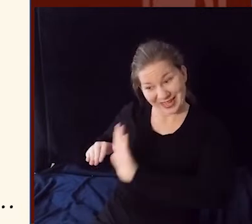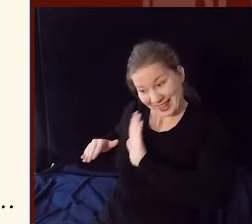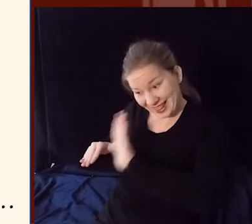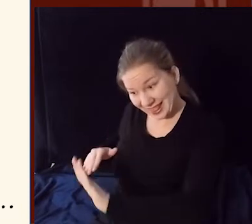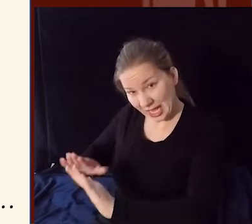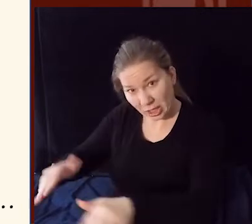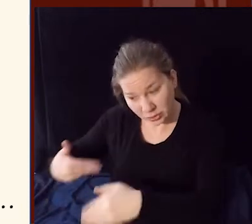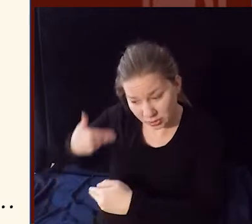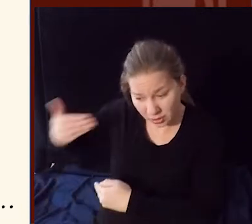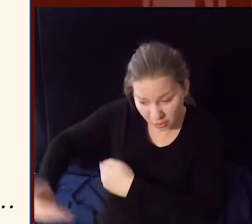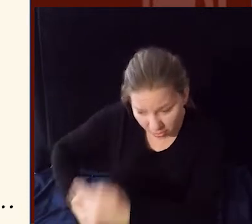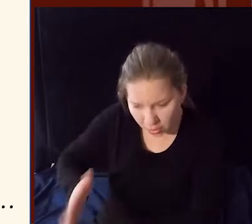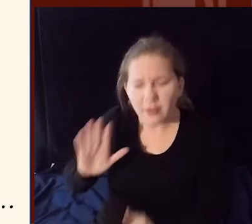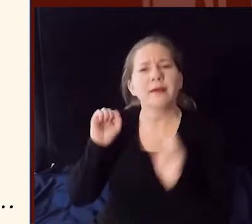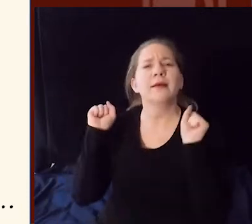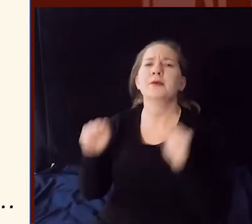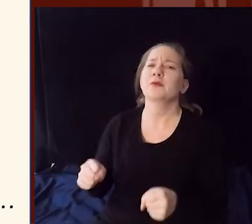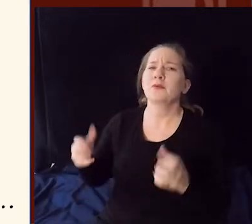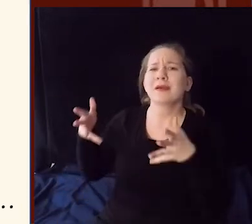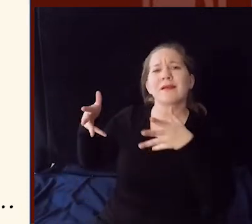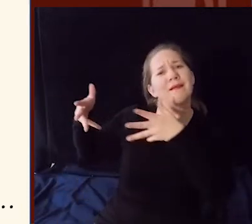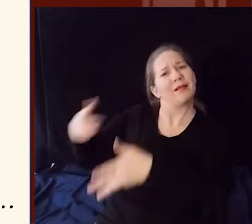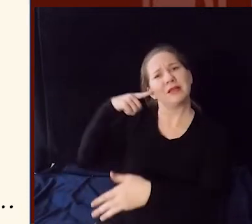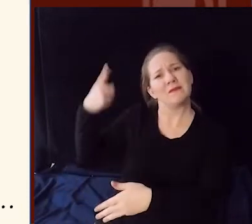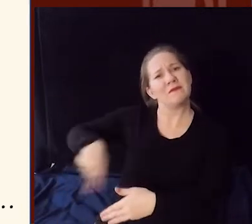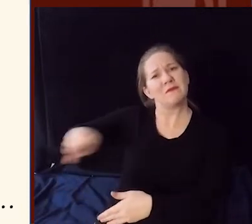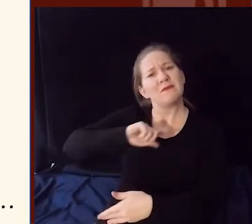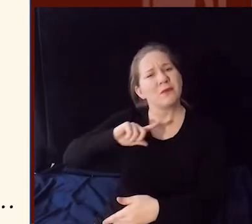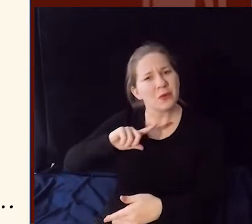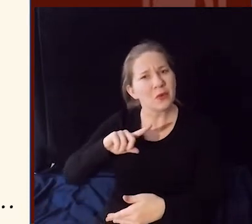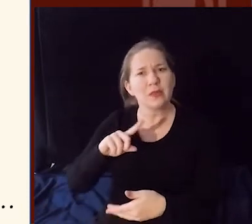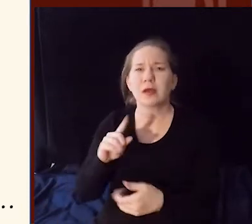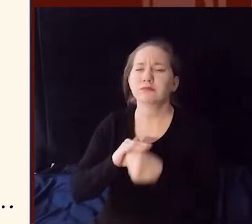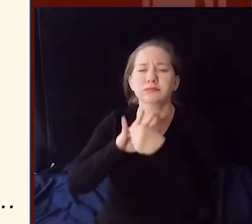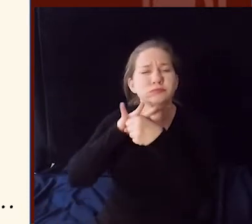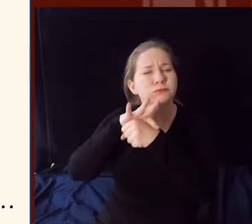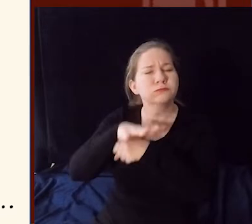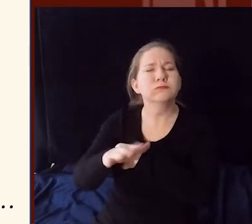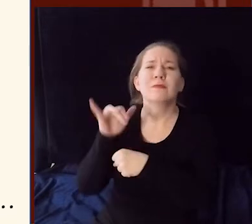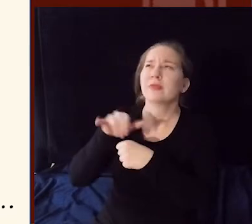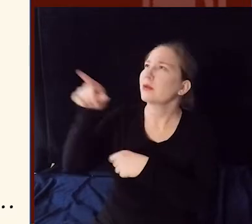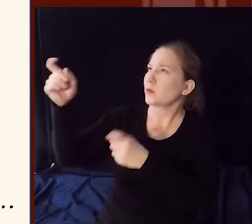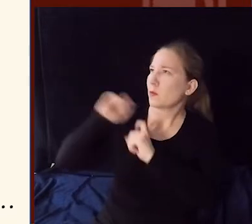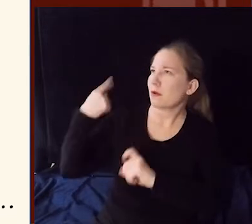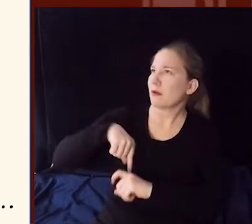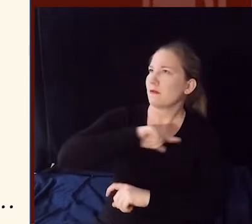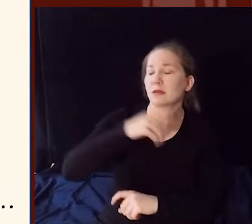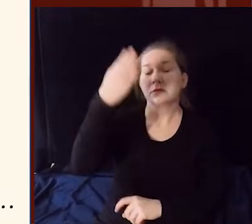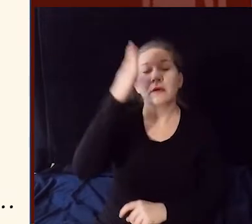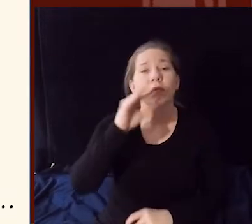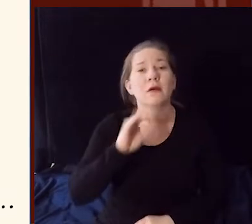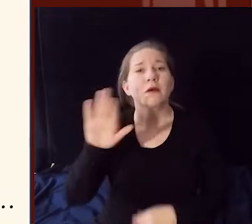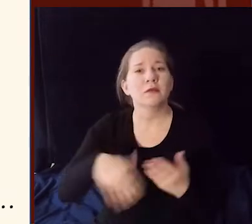us. God of all creation, hear our prayers for the earth.